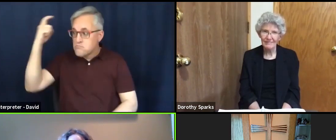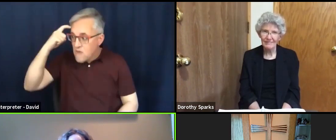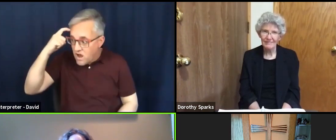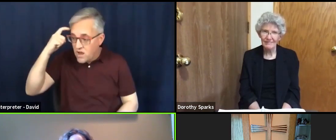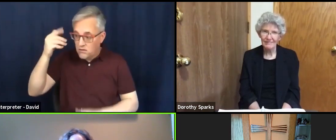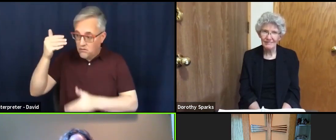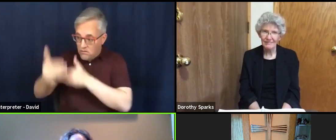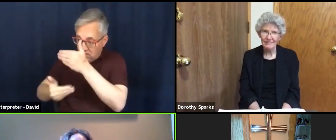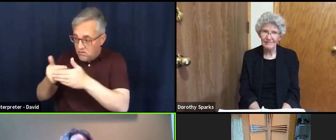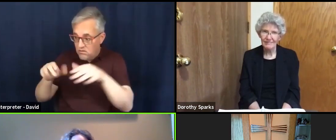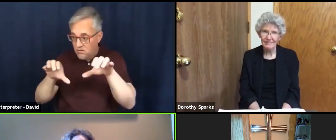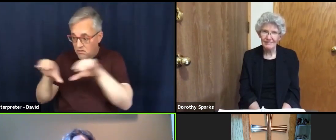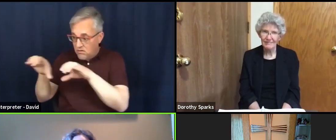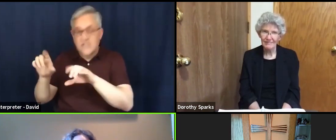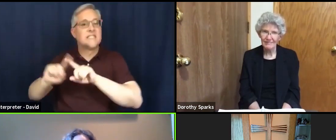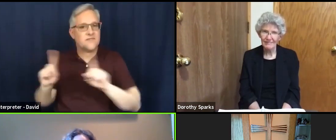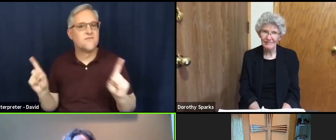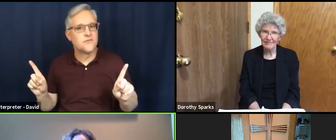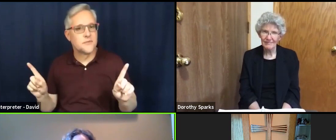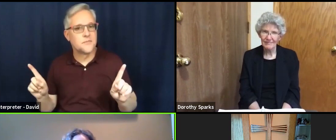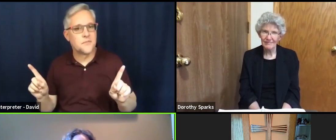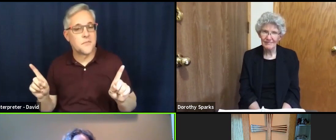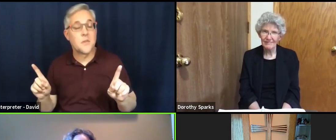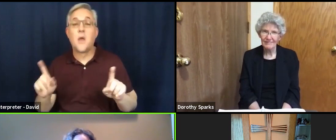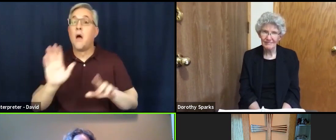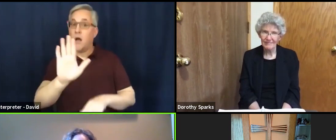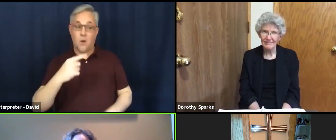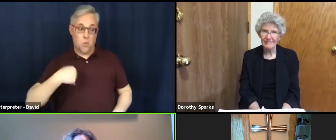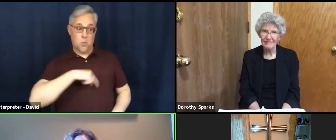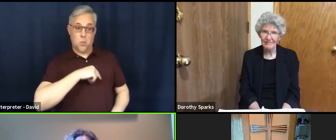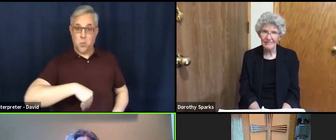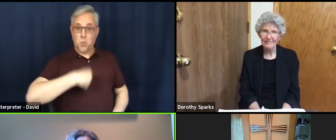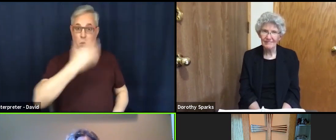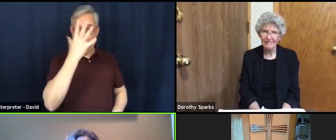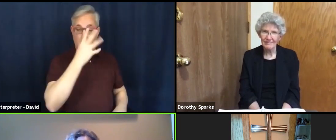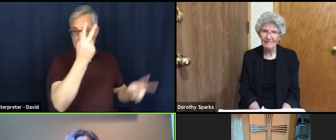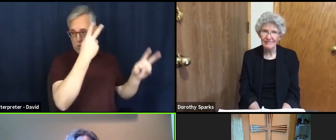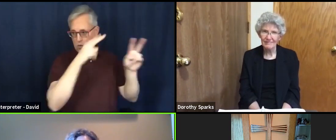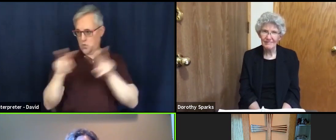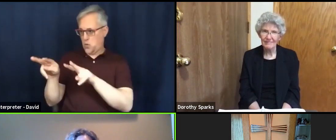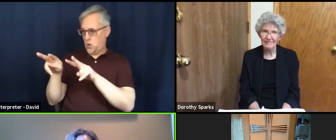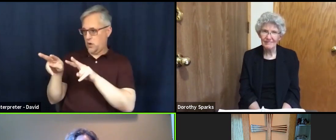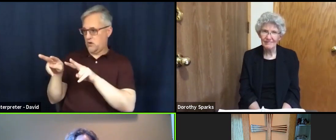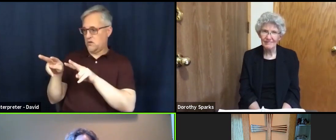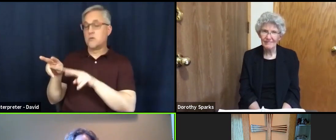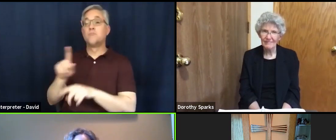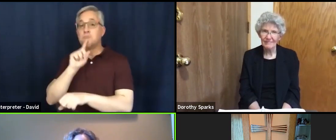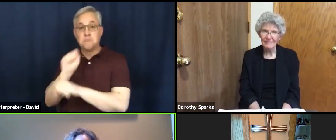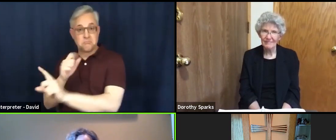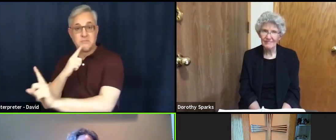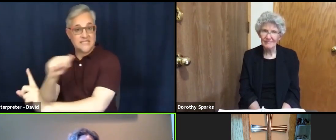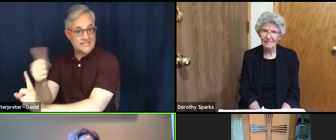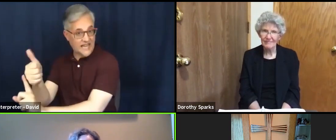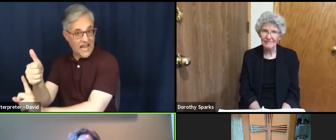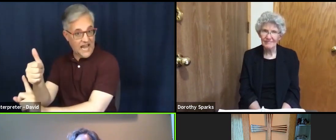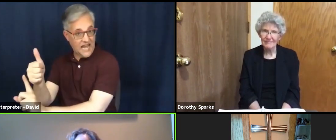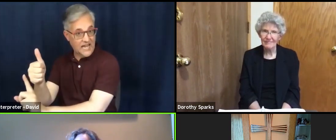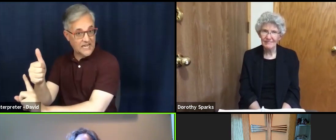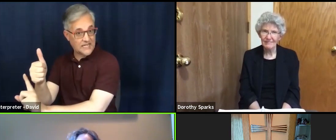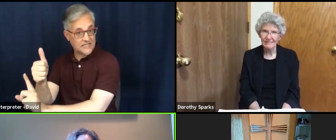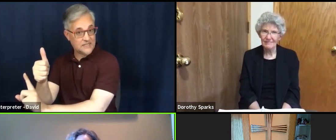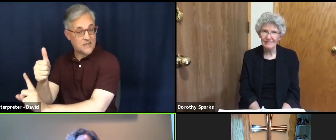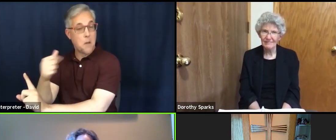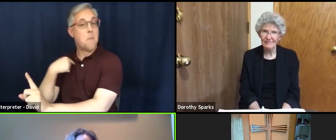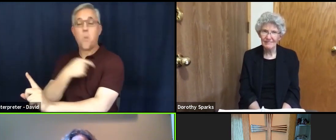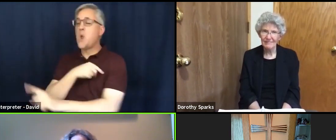And if we think that a 10-year-old boy is 15, and he's running around making